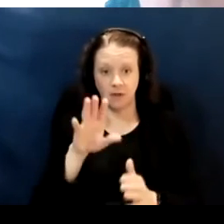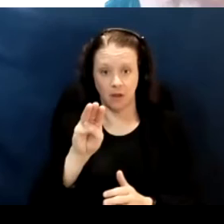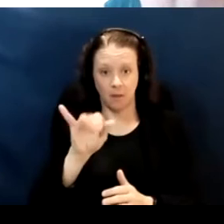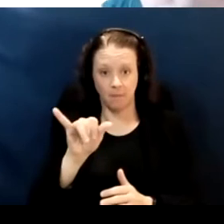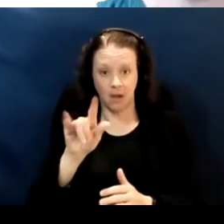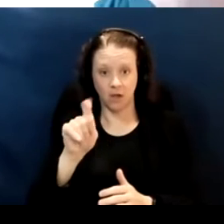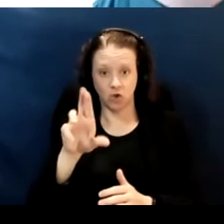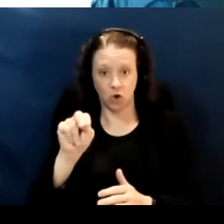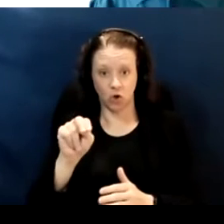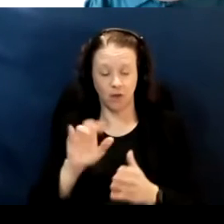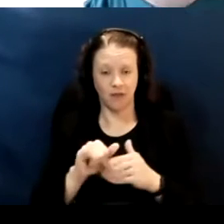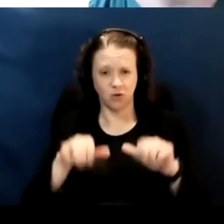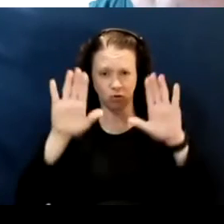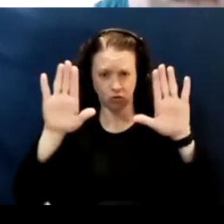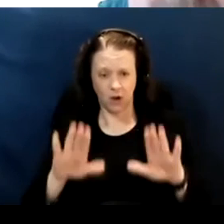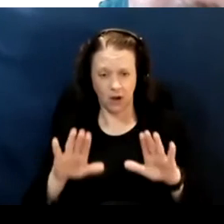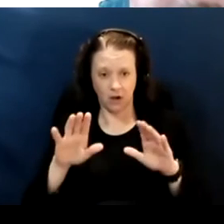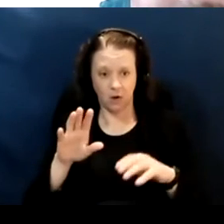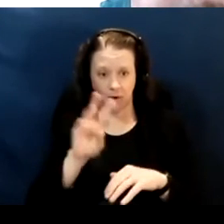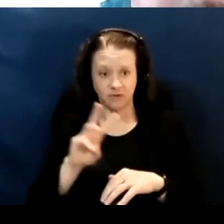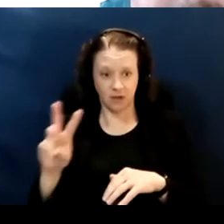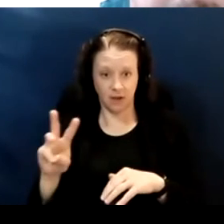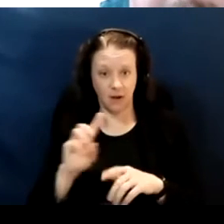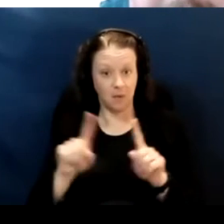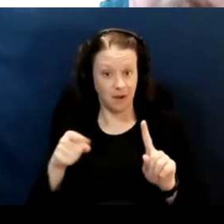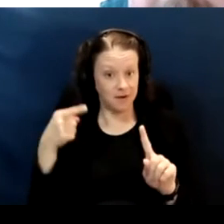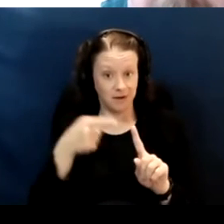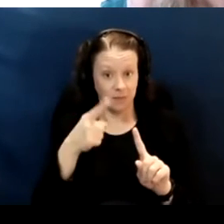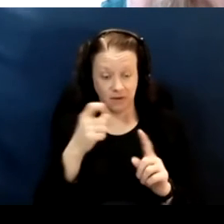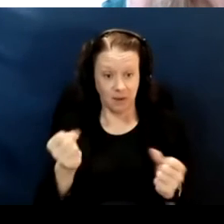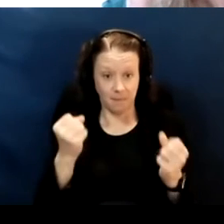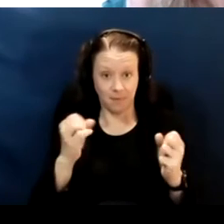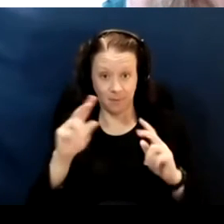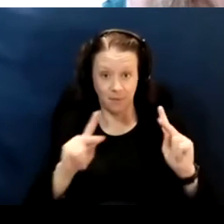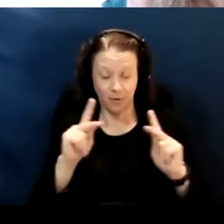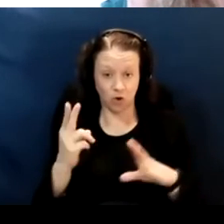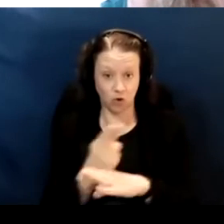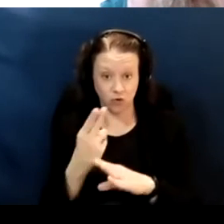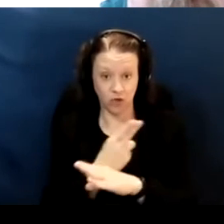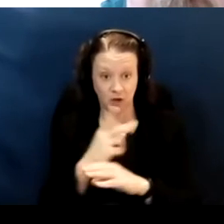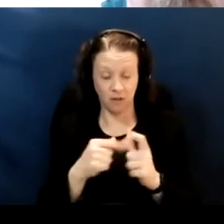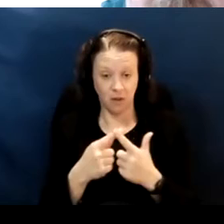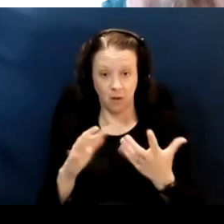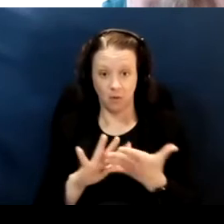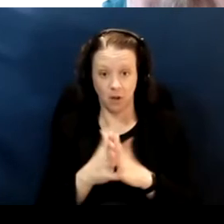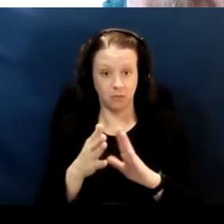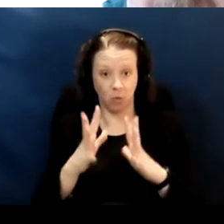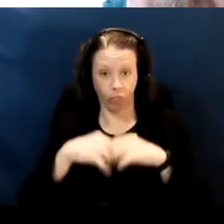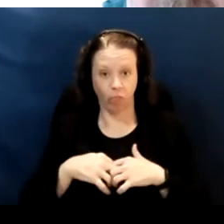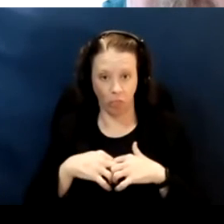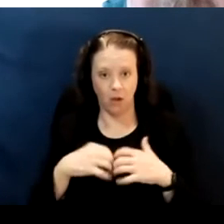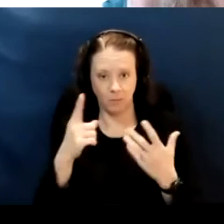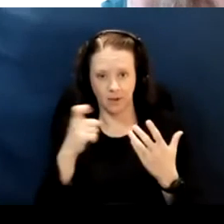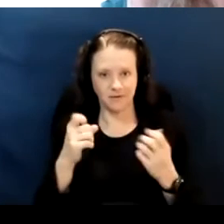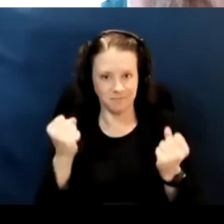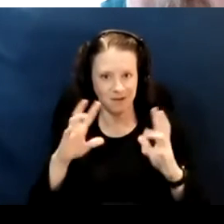very, it's an amazing website. The thing is because so many people are using it, it just gets, it goes down. So we